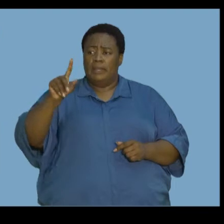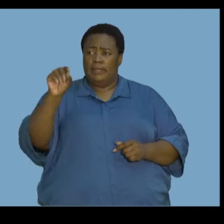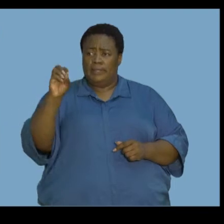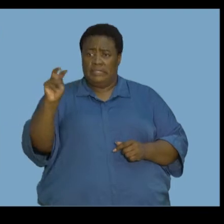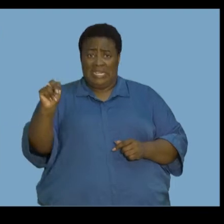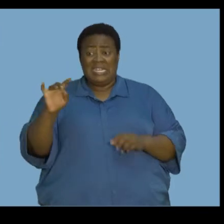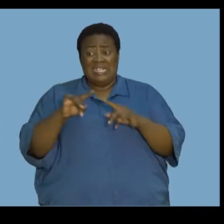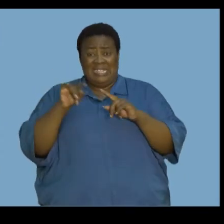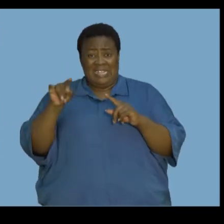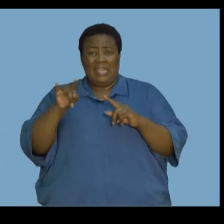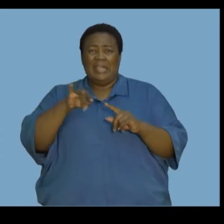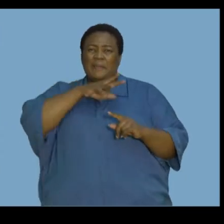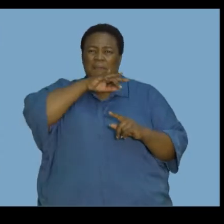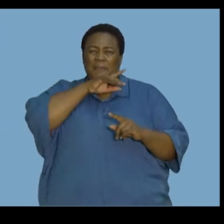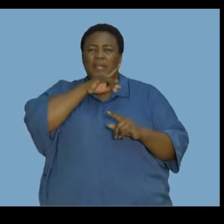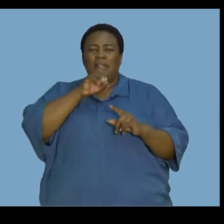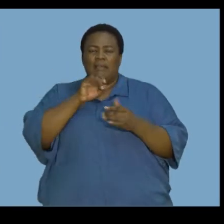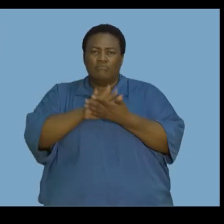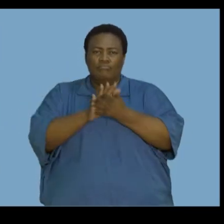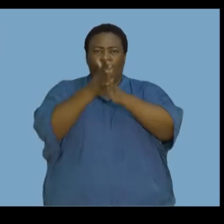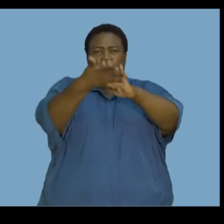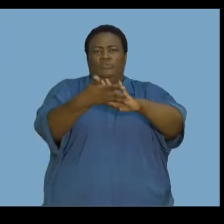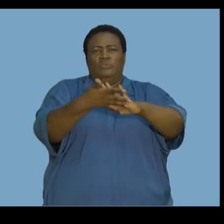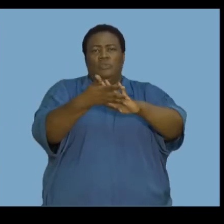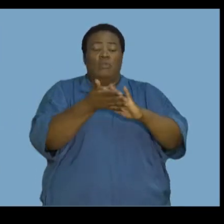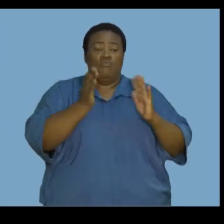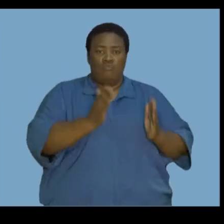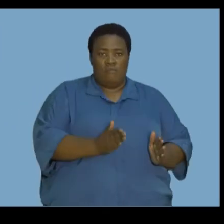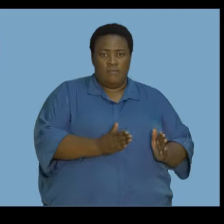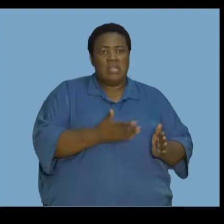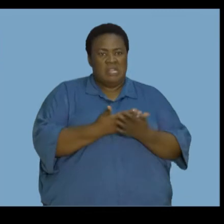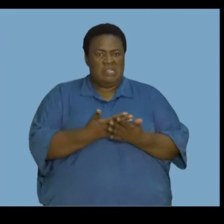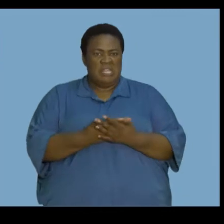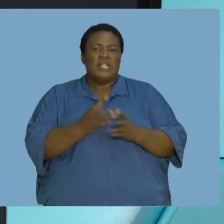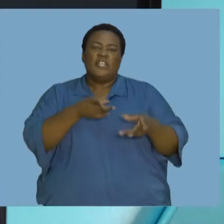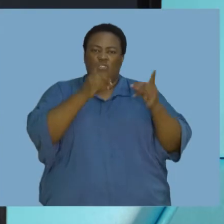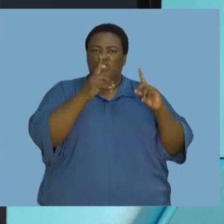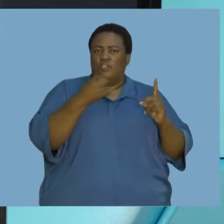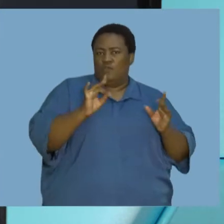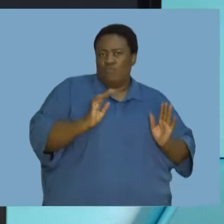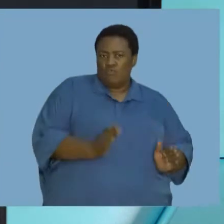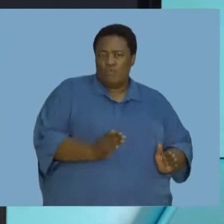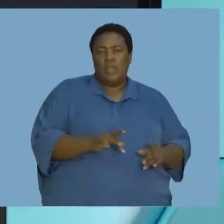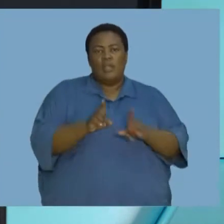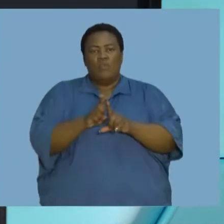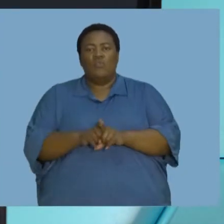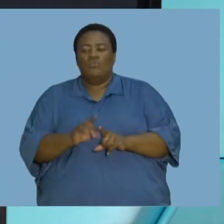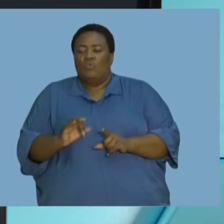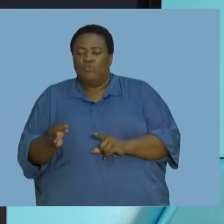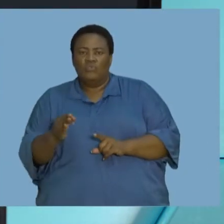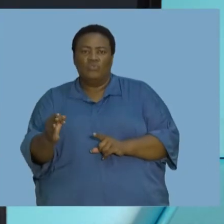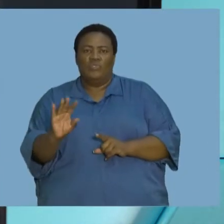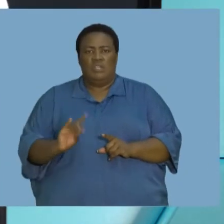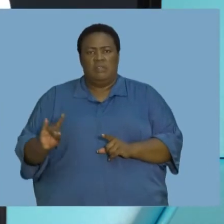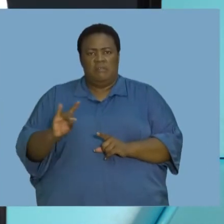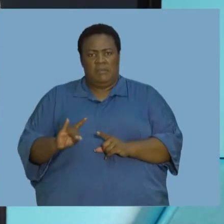are harmful to the resident population as well as humans. Now, as I said, these algal blooms are a rapid increase in the